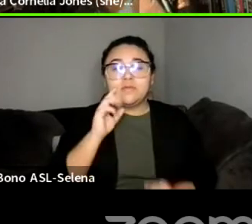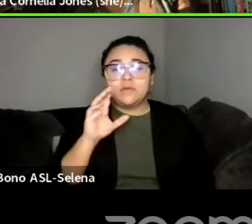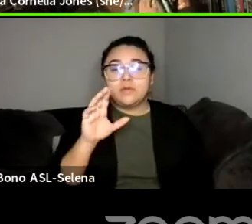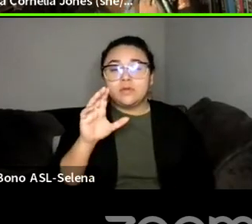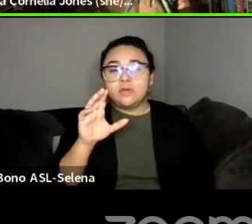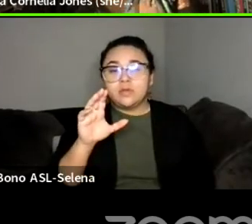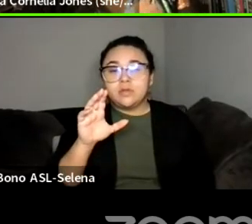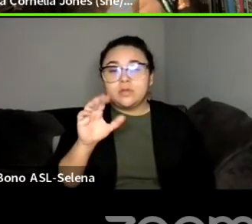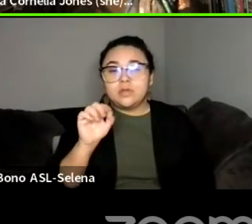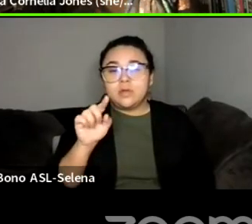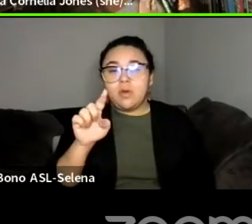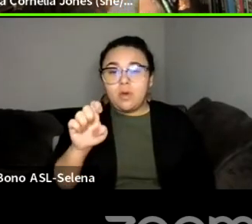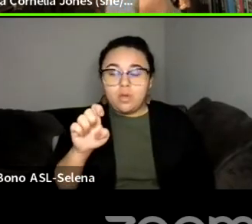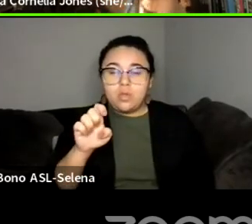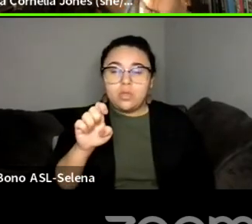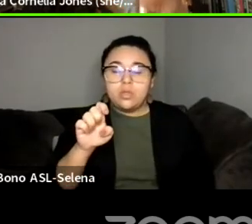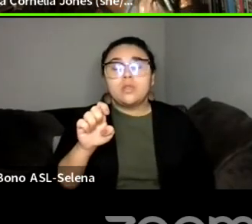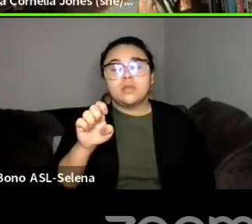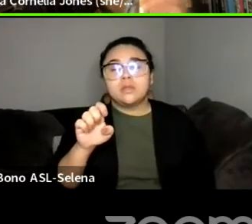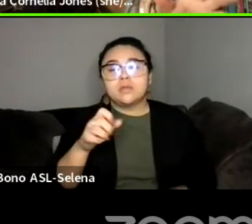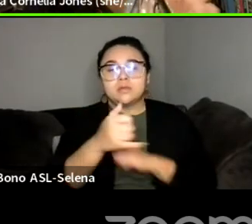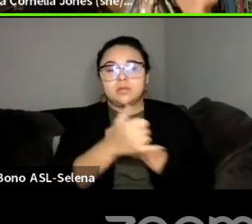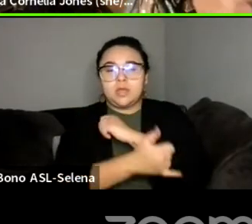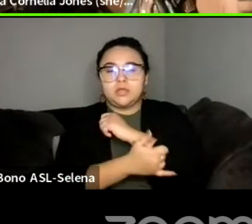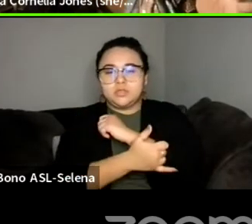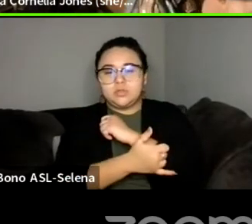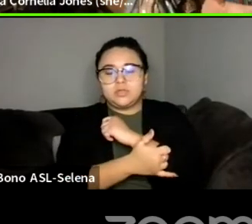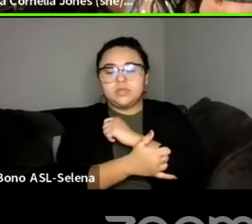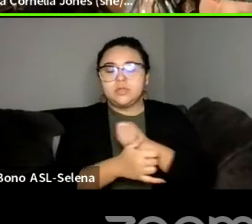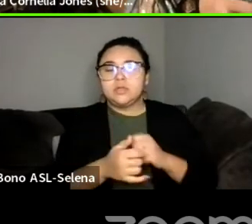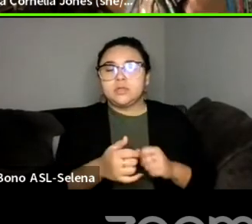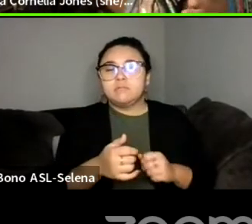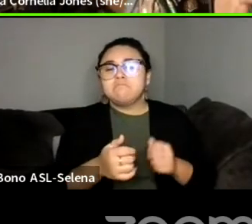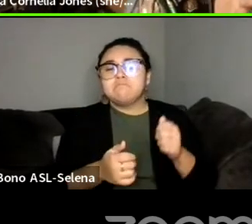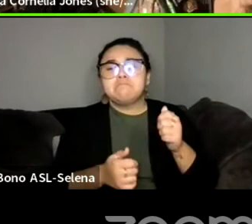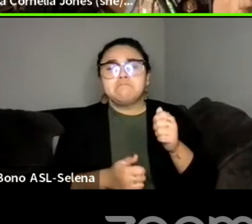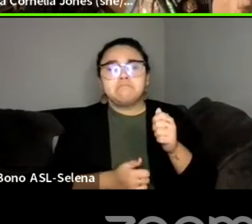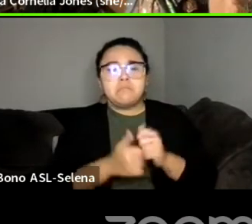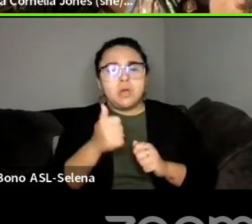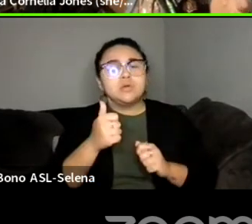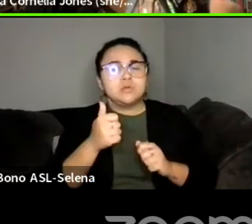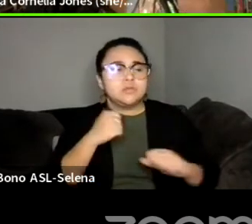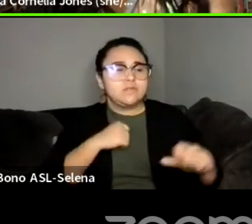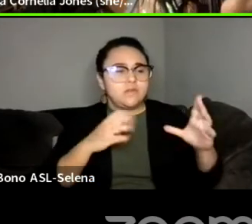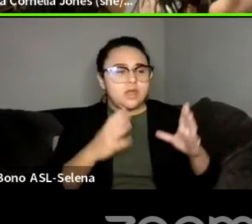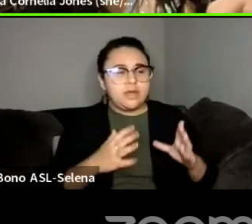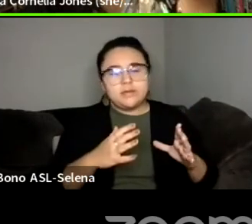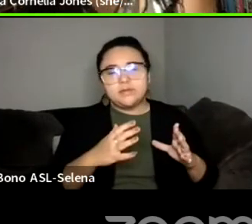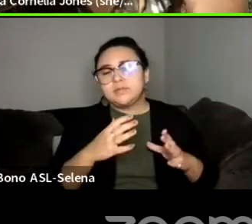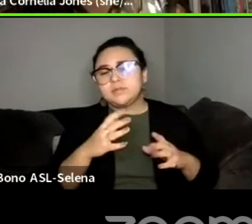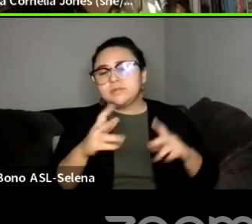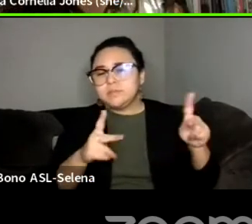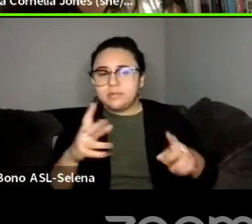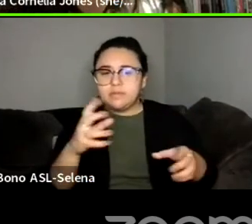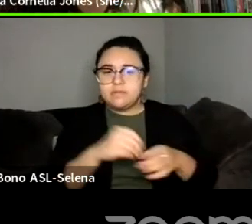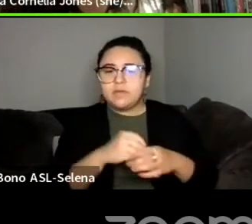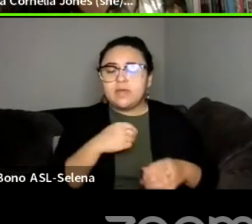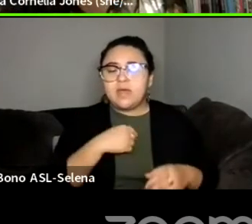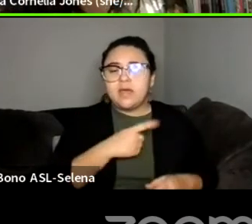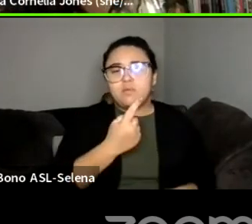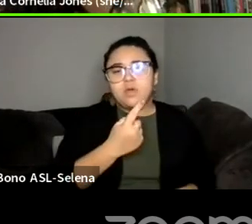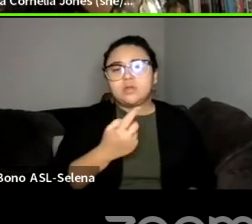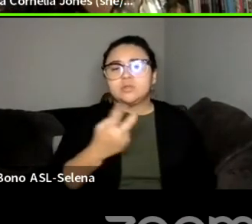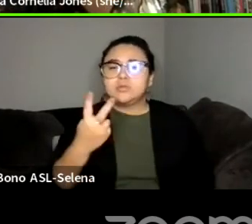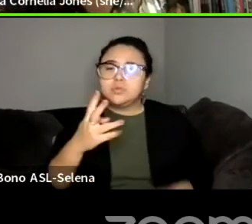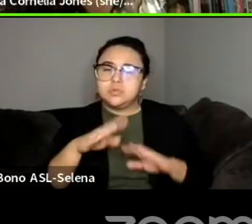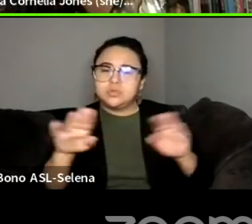of the creatives had one child or two. And so there's actually a photo, which I think was posted